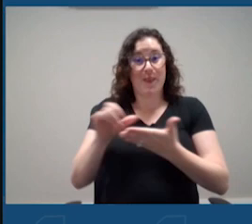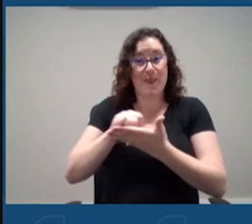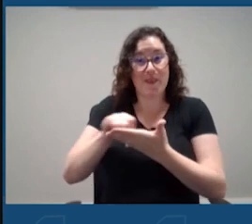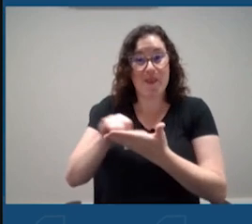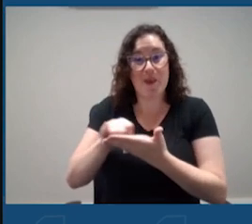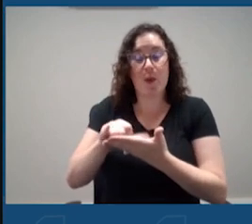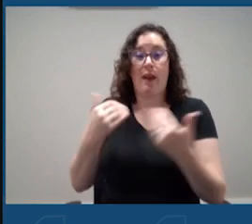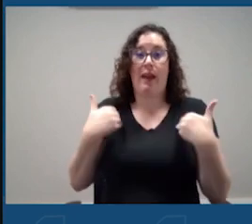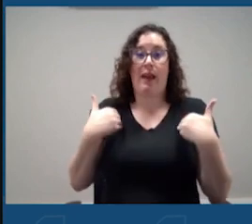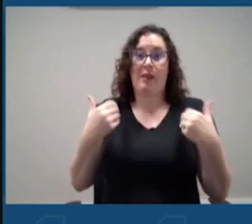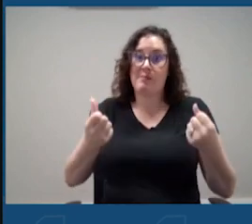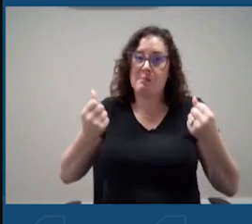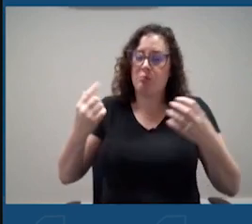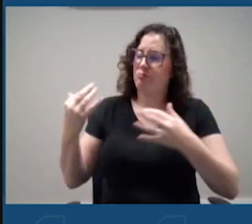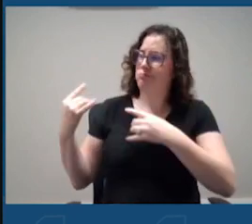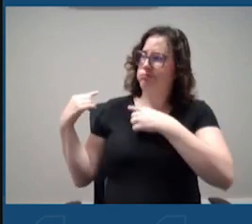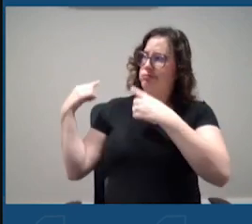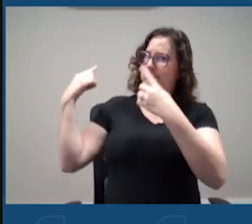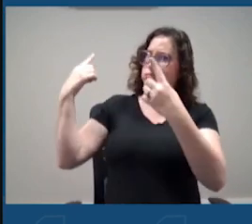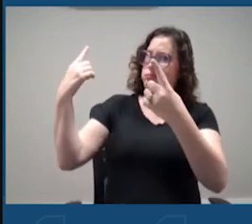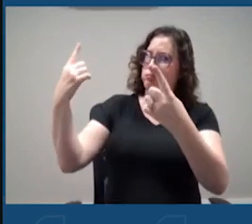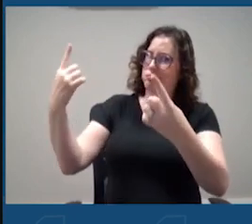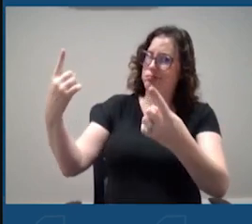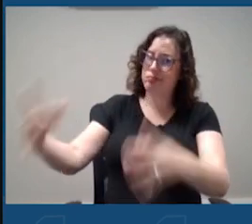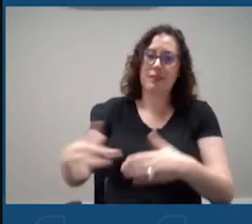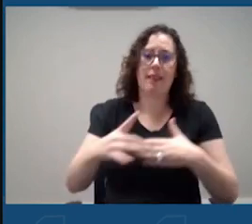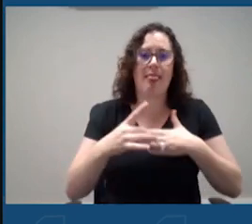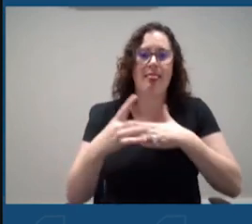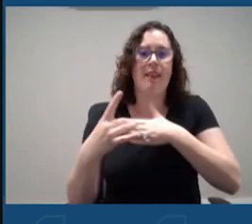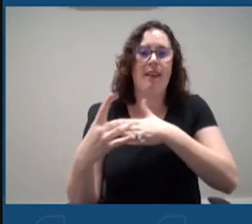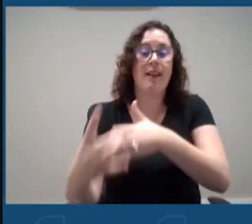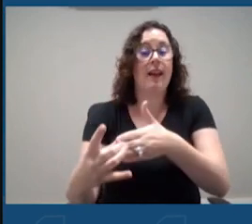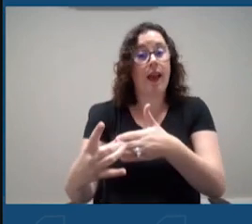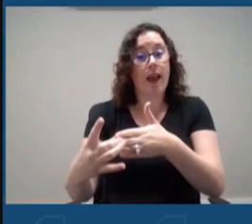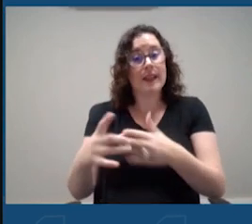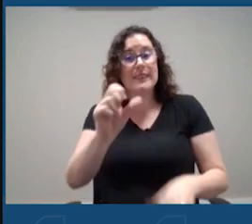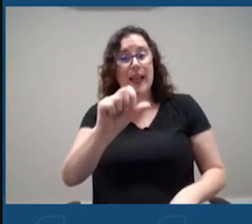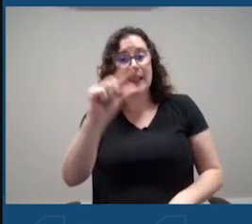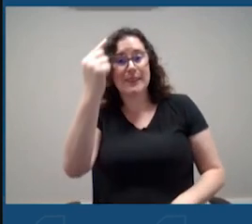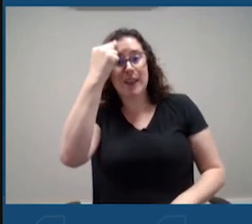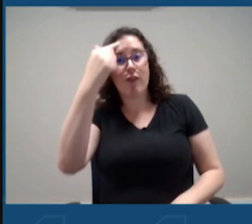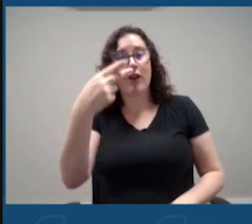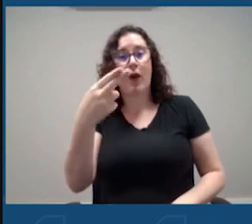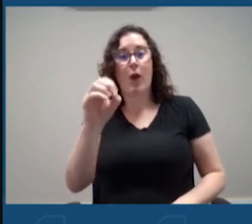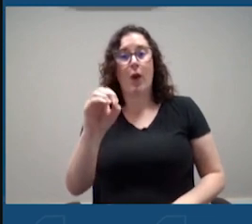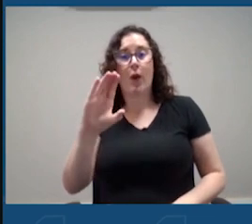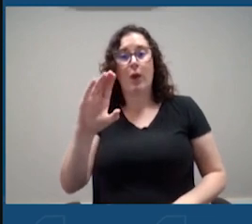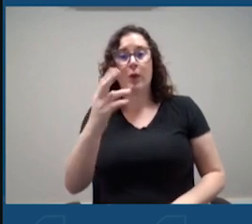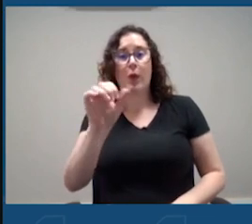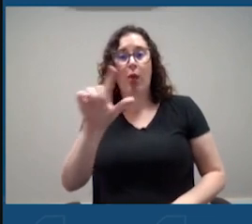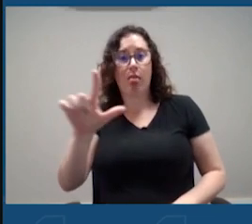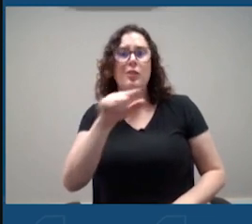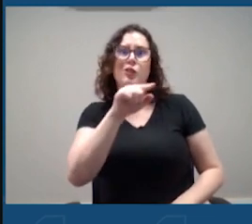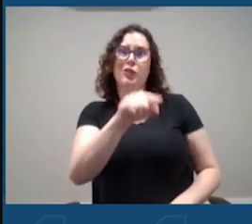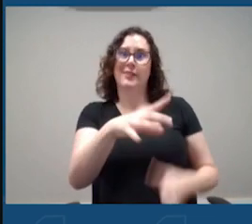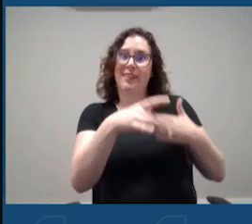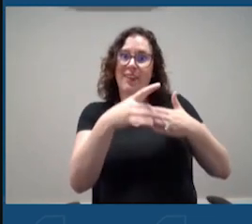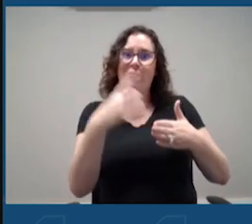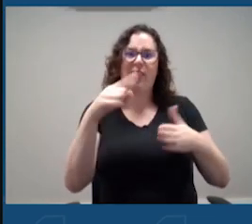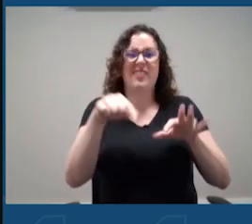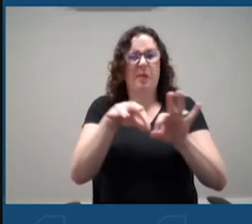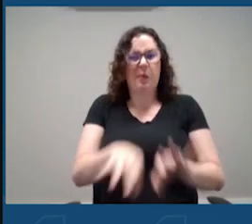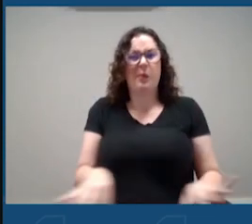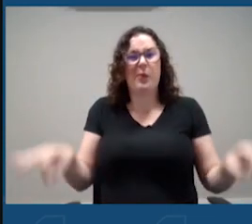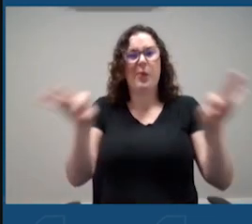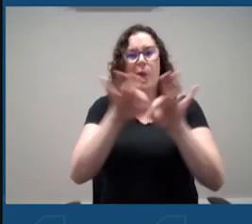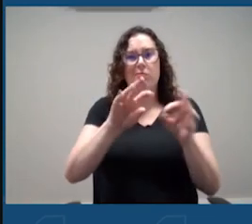of leading, and certainly Kathy Hochul is our leader on this important issue. And so thank you again for bringing us